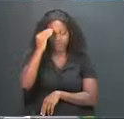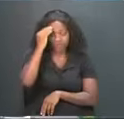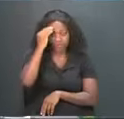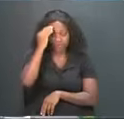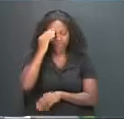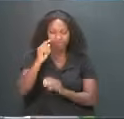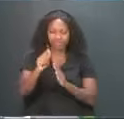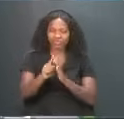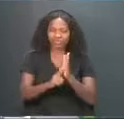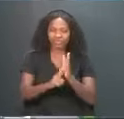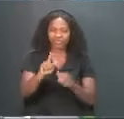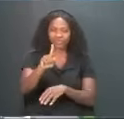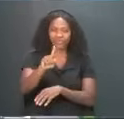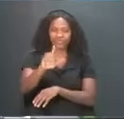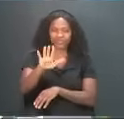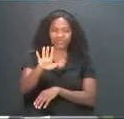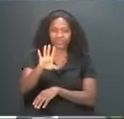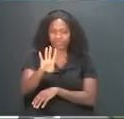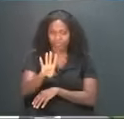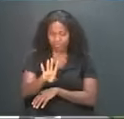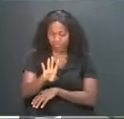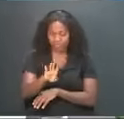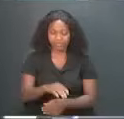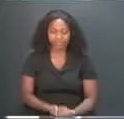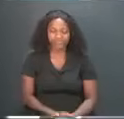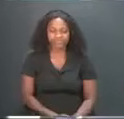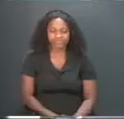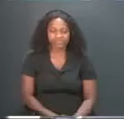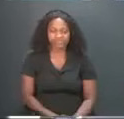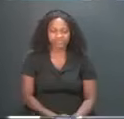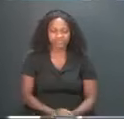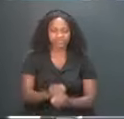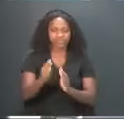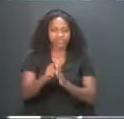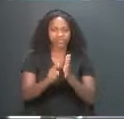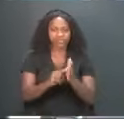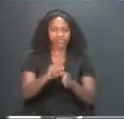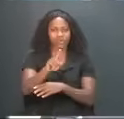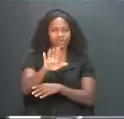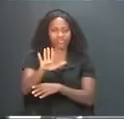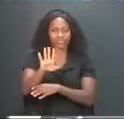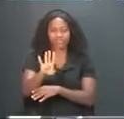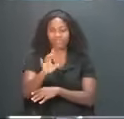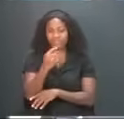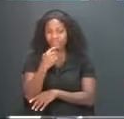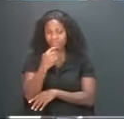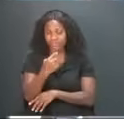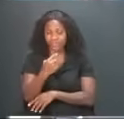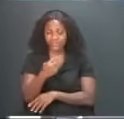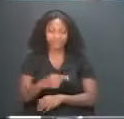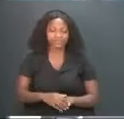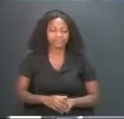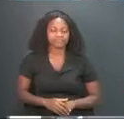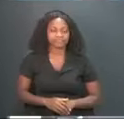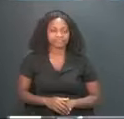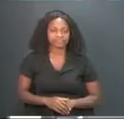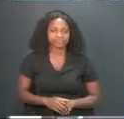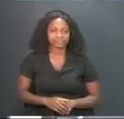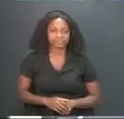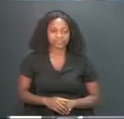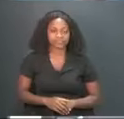Order 154. Order 154 says that you